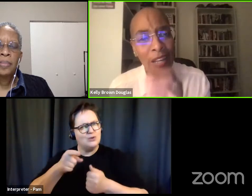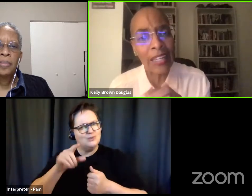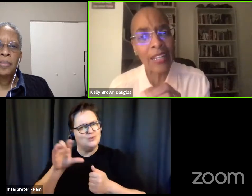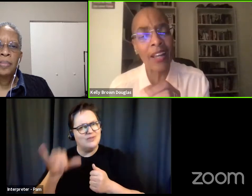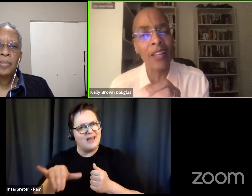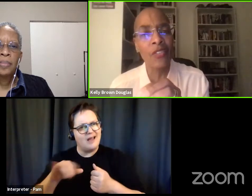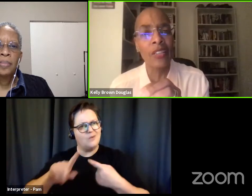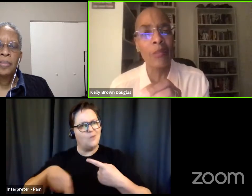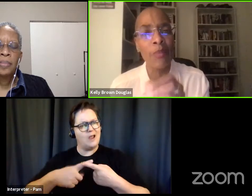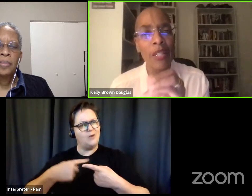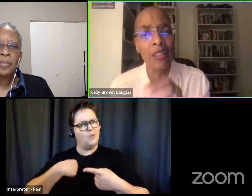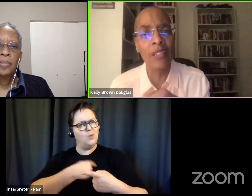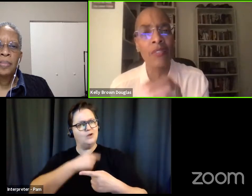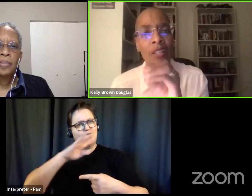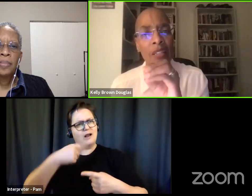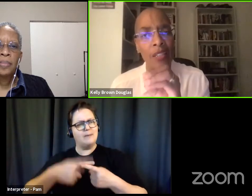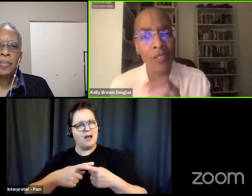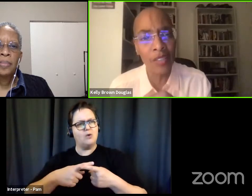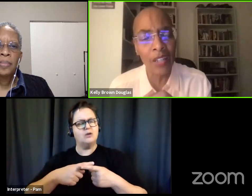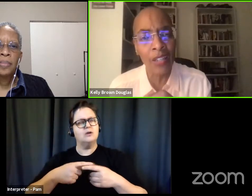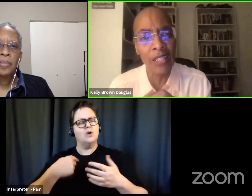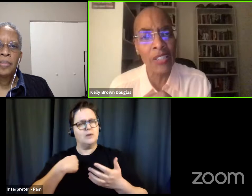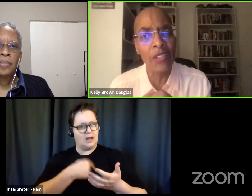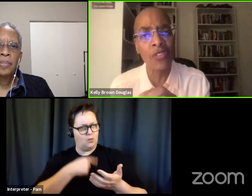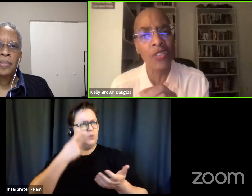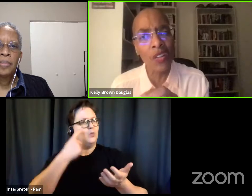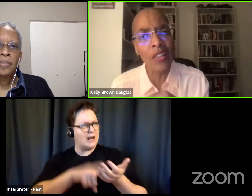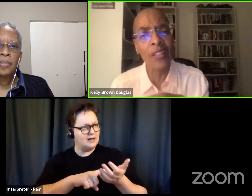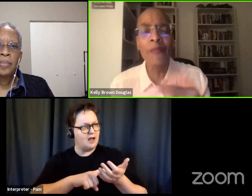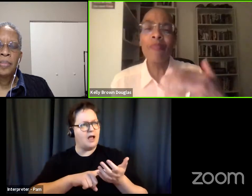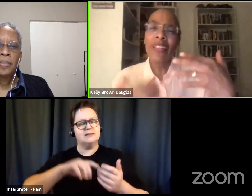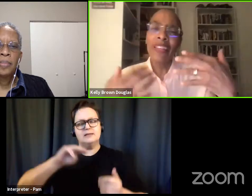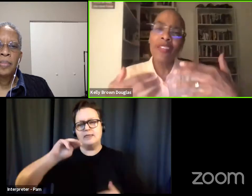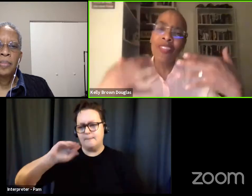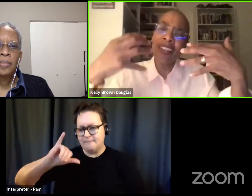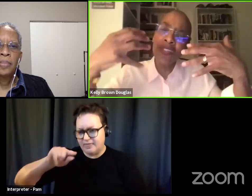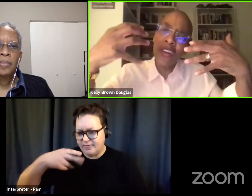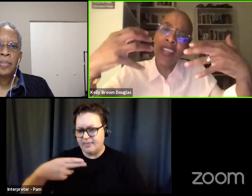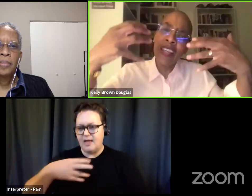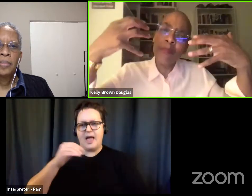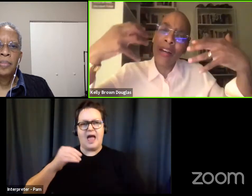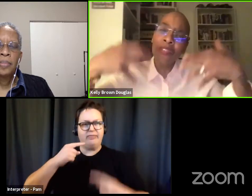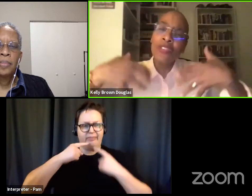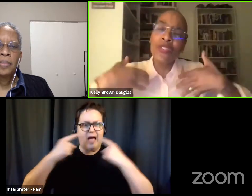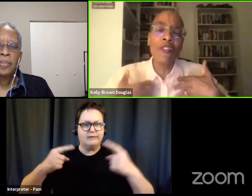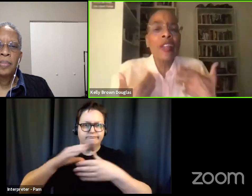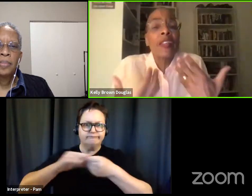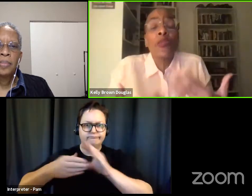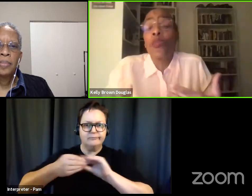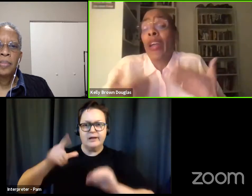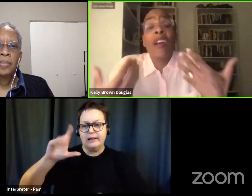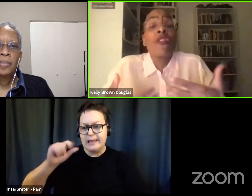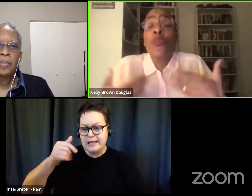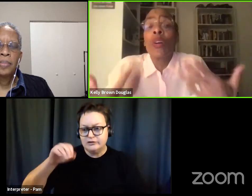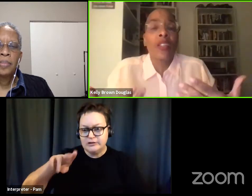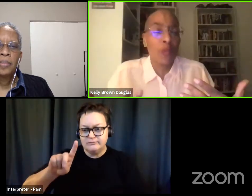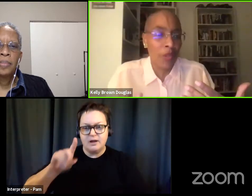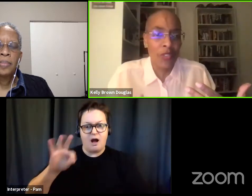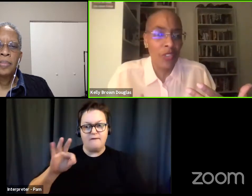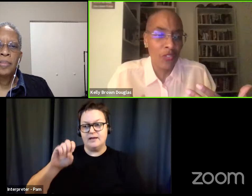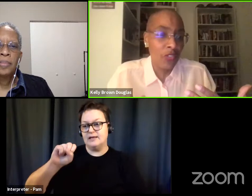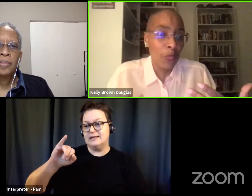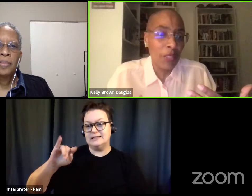we recognize in the myth of, in the legend of Siddhartha, is that he's talking about the suffering that